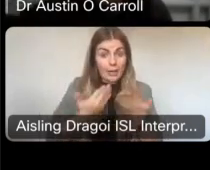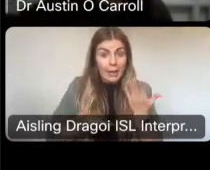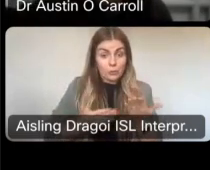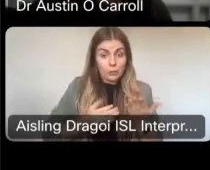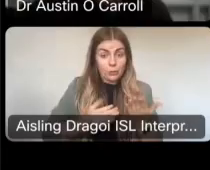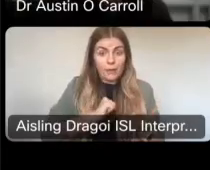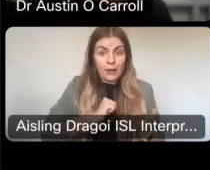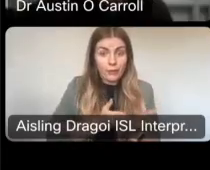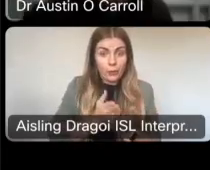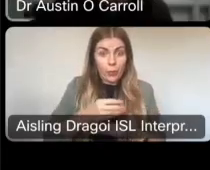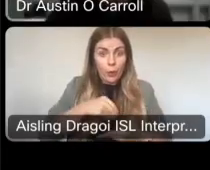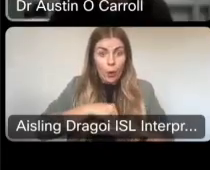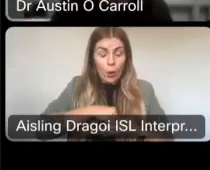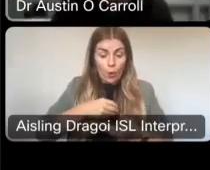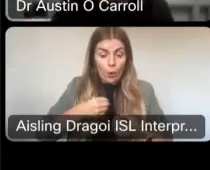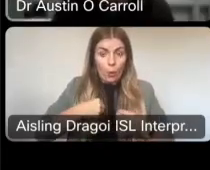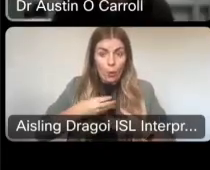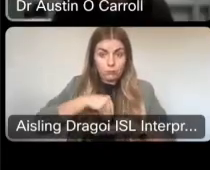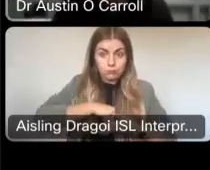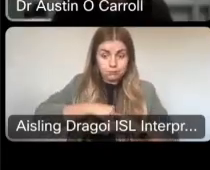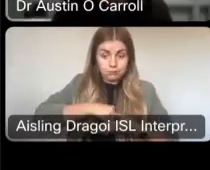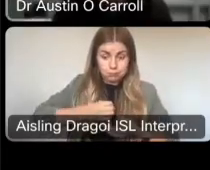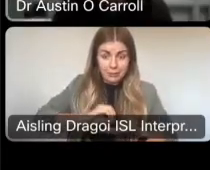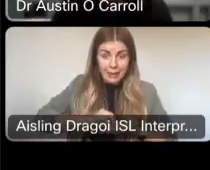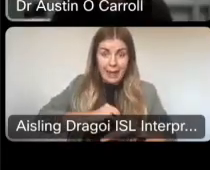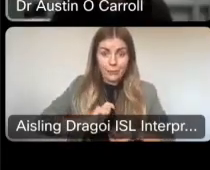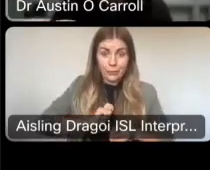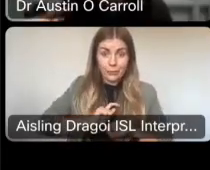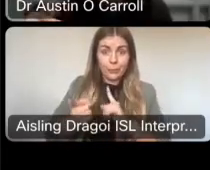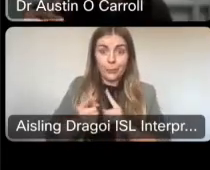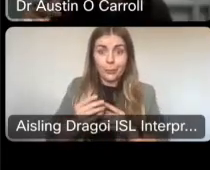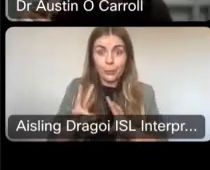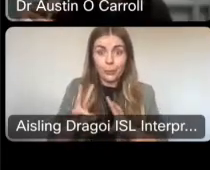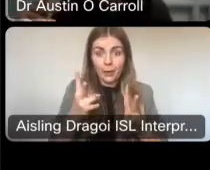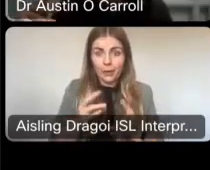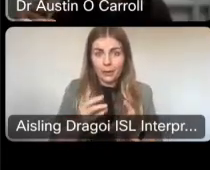You instinctively become aggressive. So um,